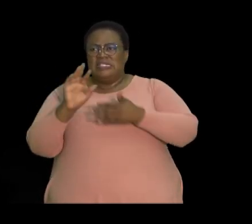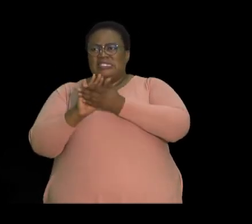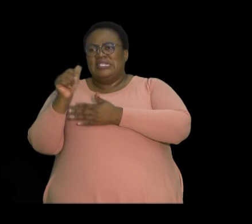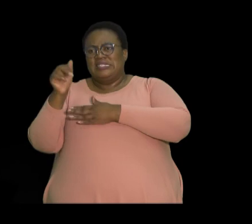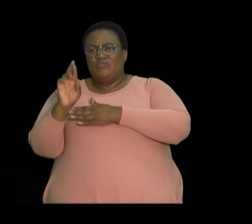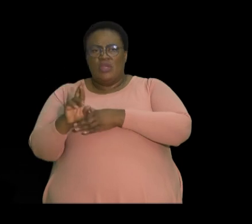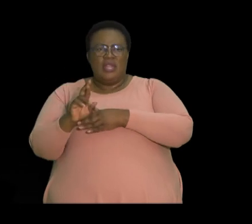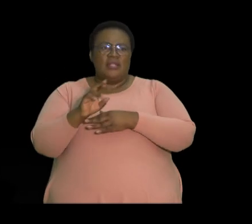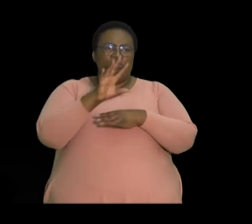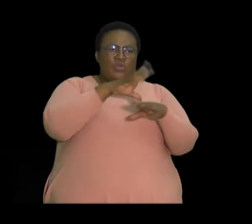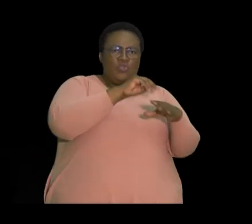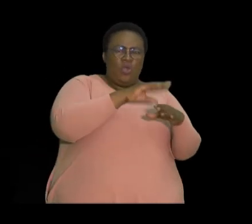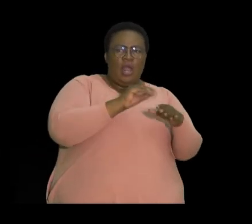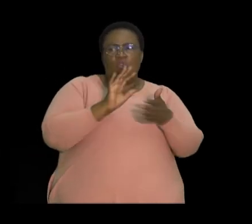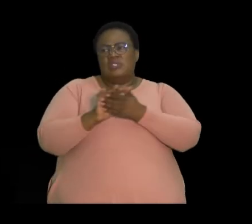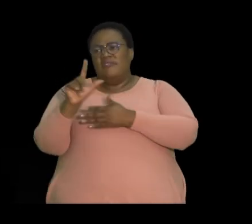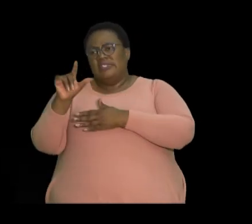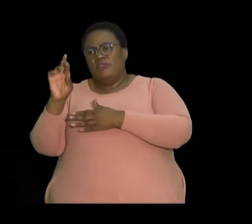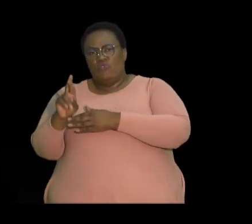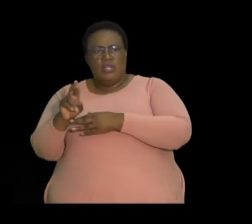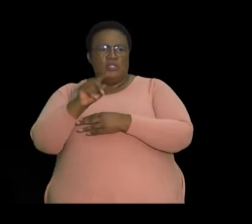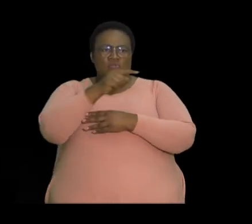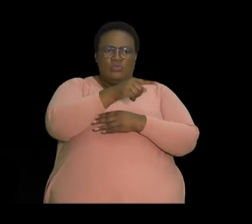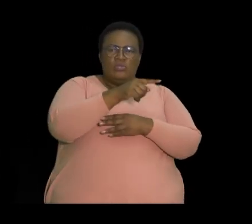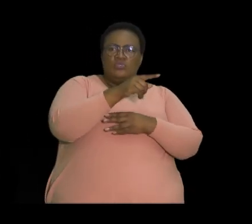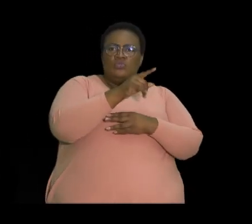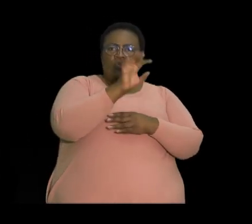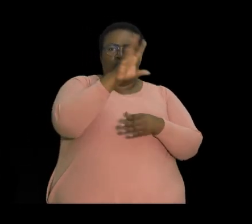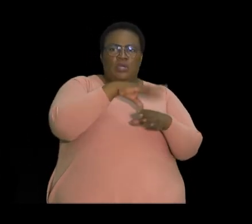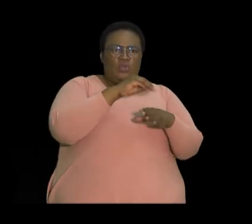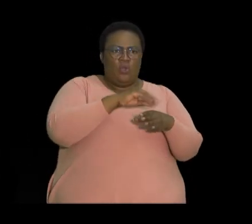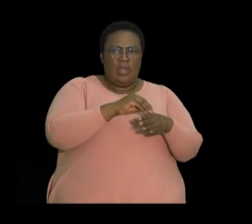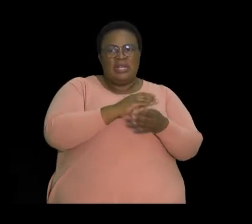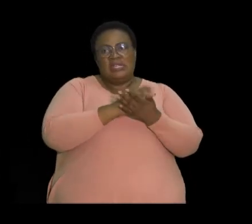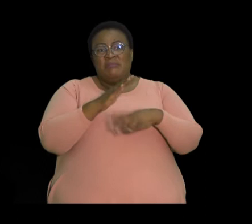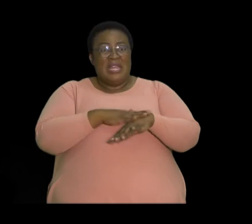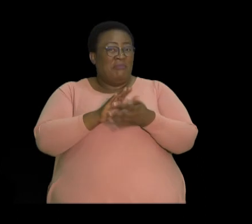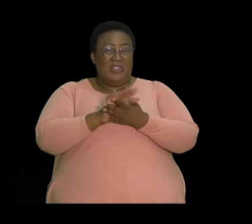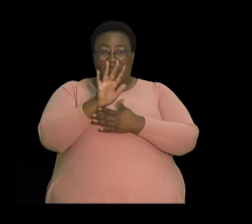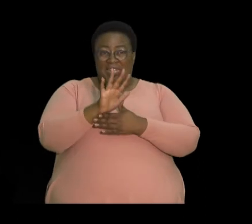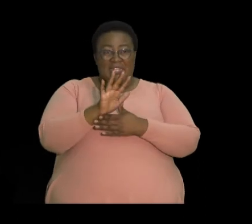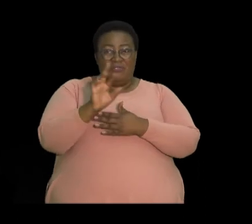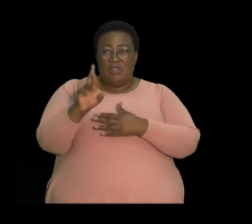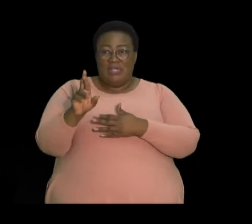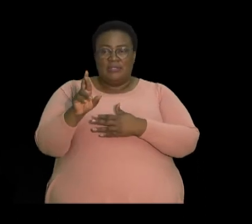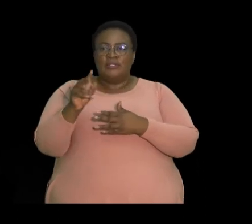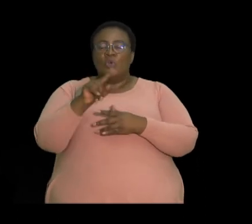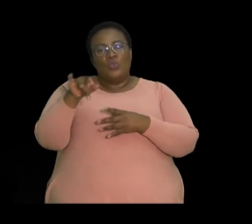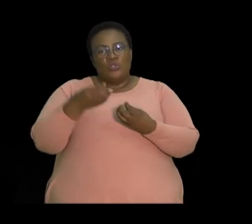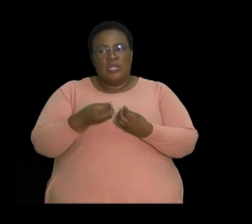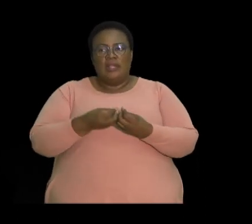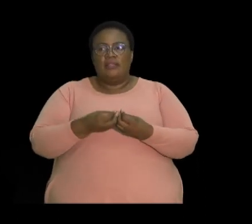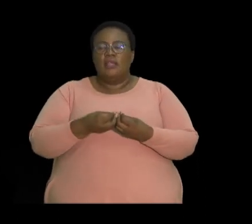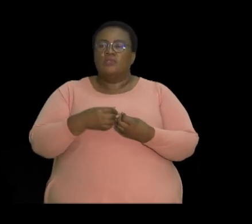times it's 16 rands to $1, or 17 rands to $1, or it has even gone down to being like 15